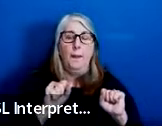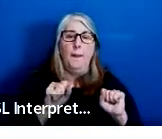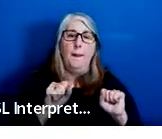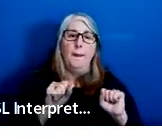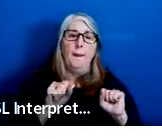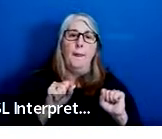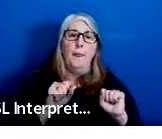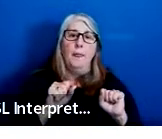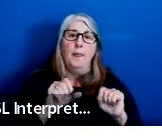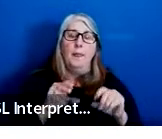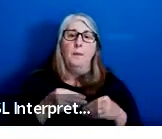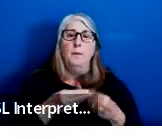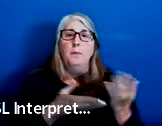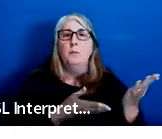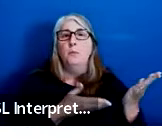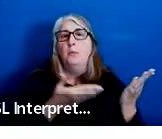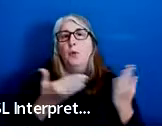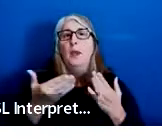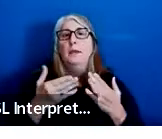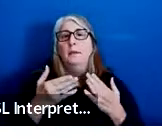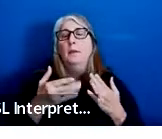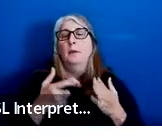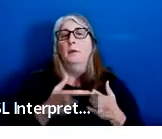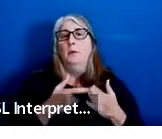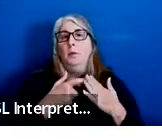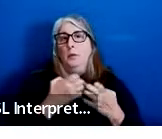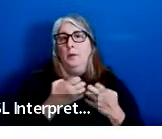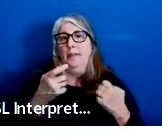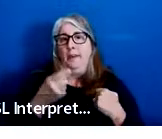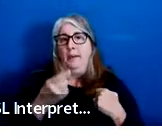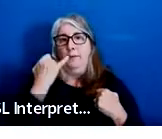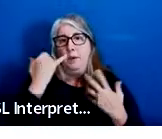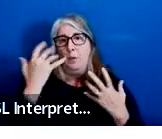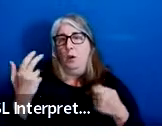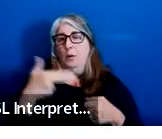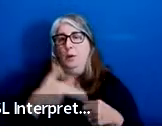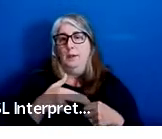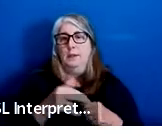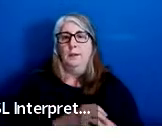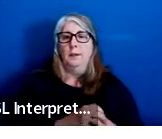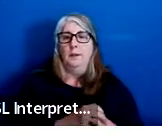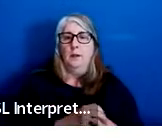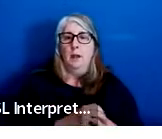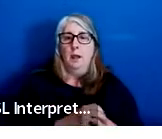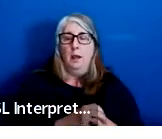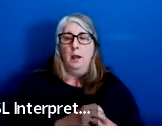equipment out there if they're adamant about participating. Let's see.